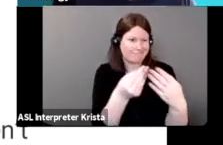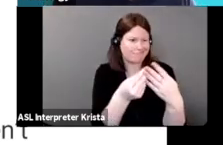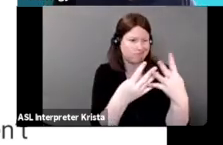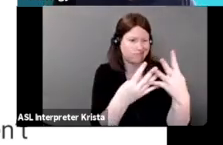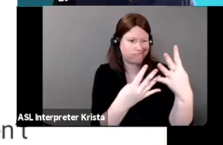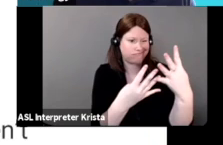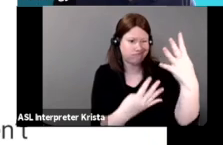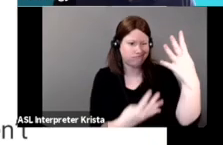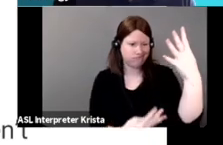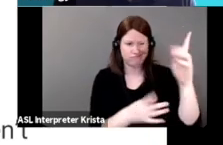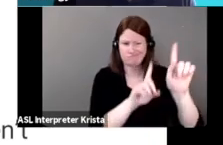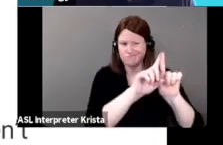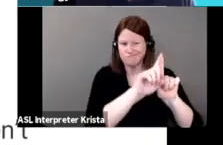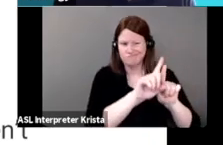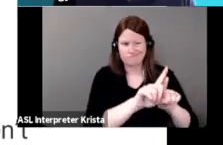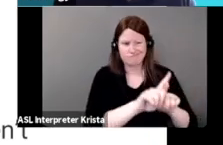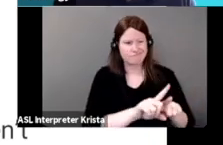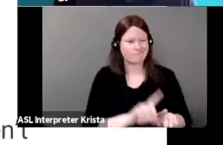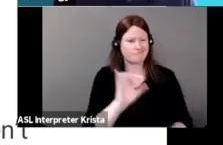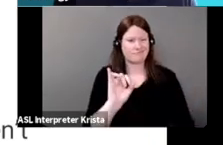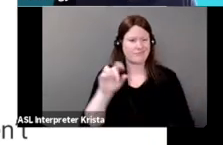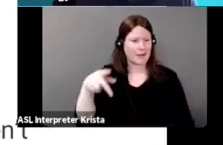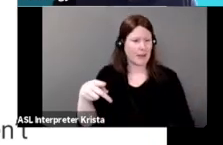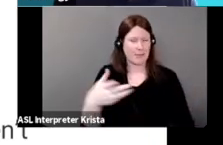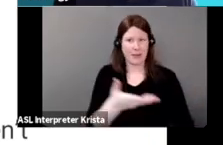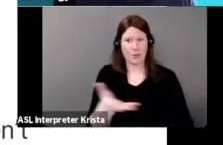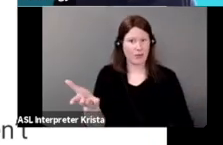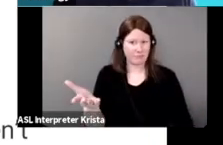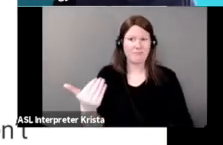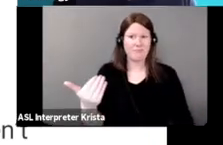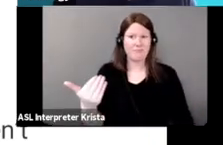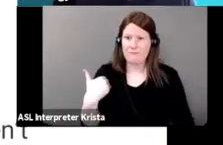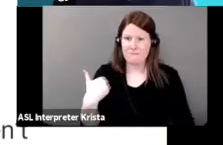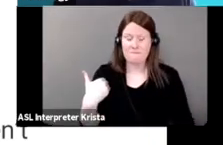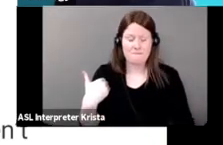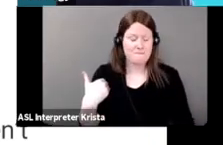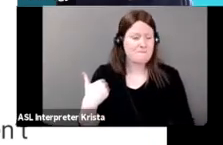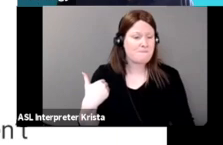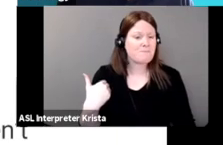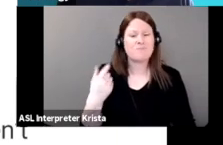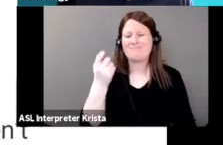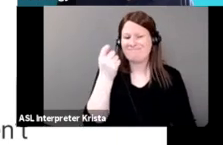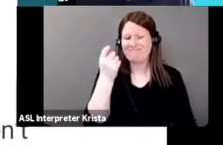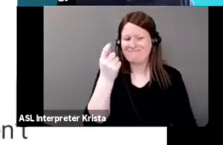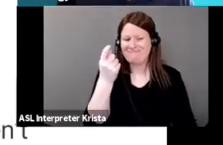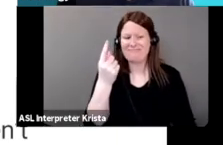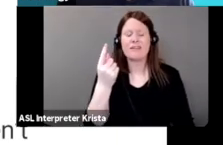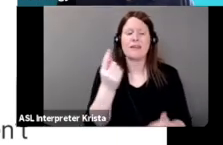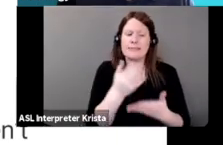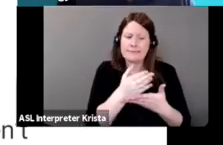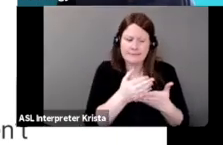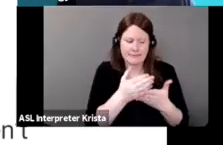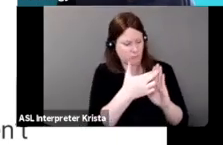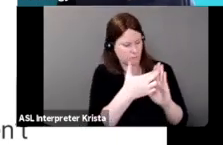of intellectual property that exist, but there are specific registration regimes set